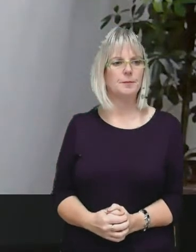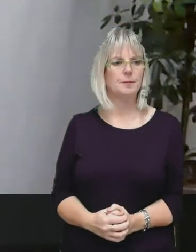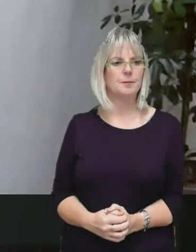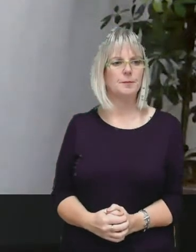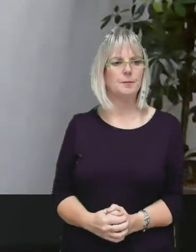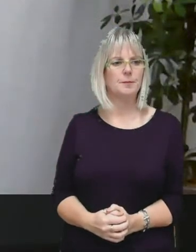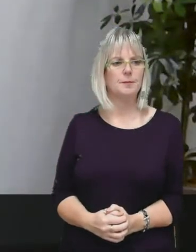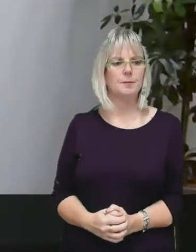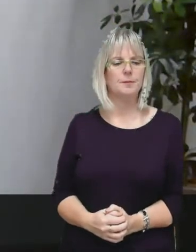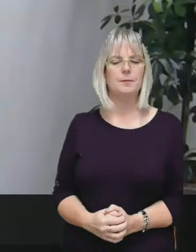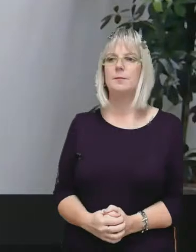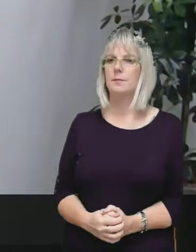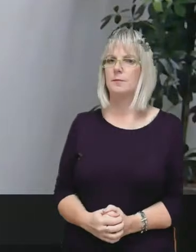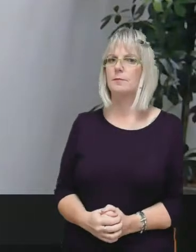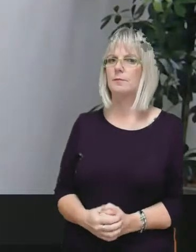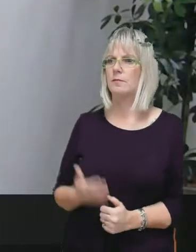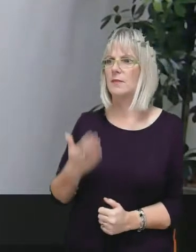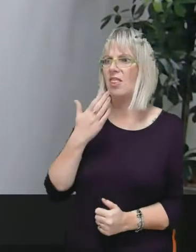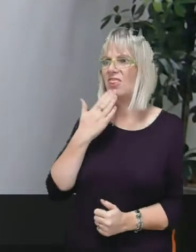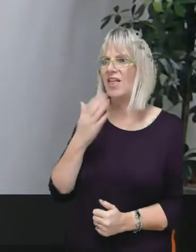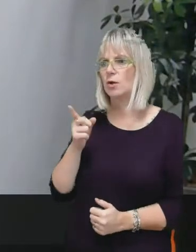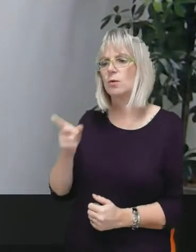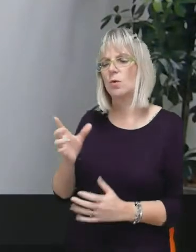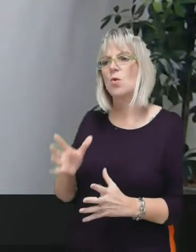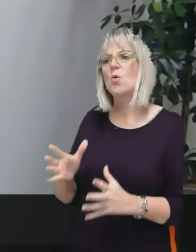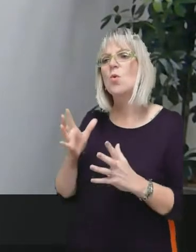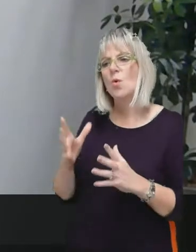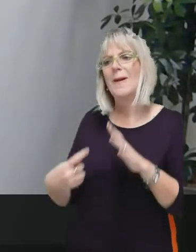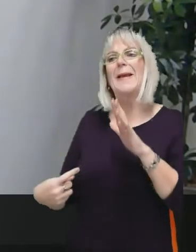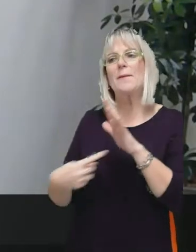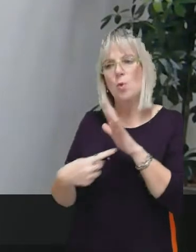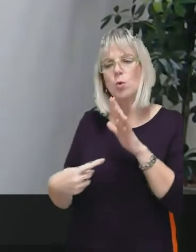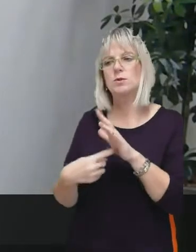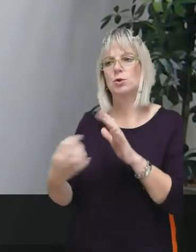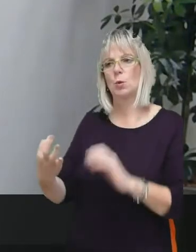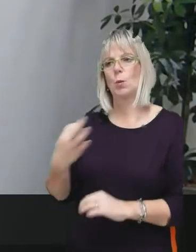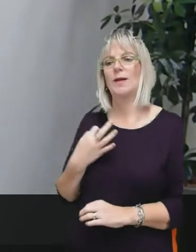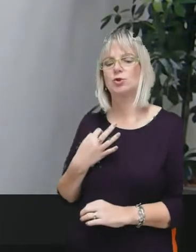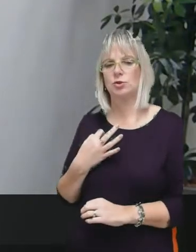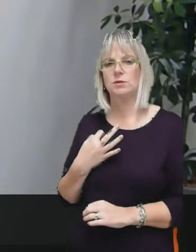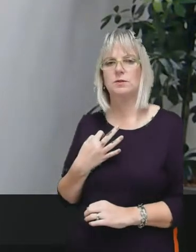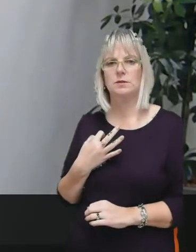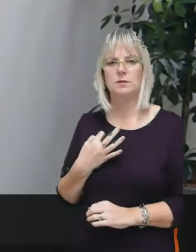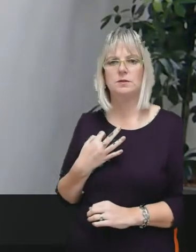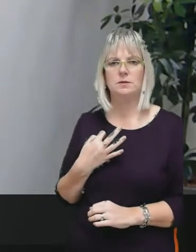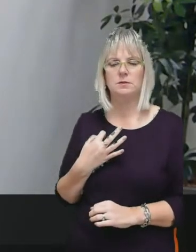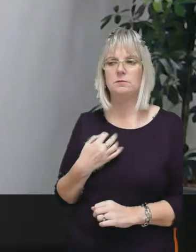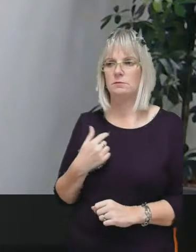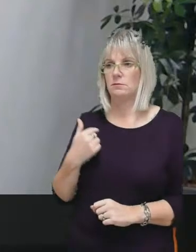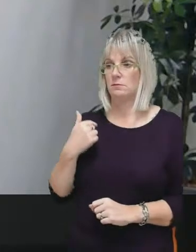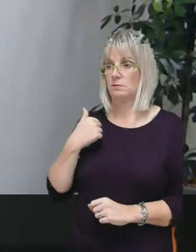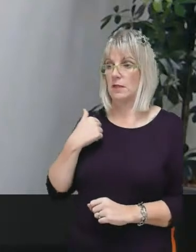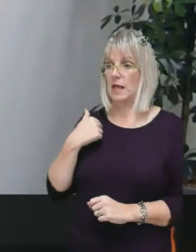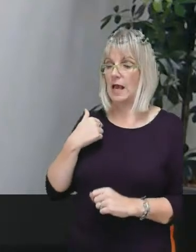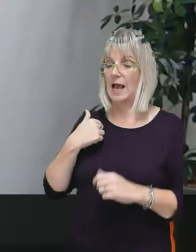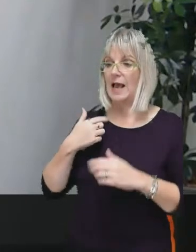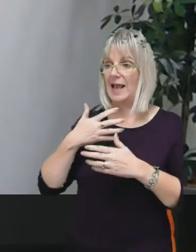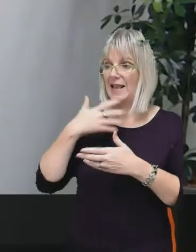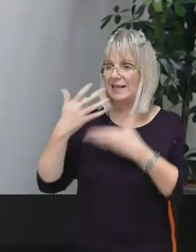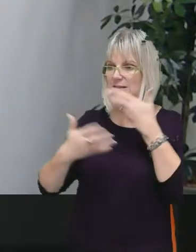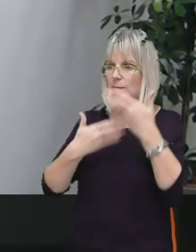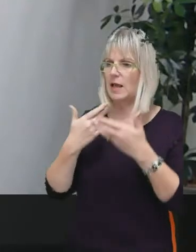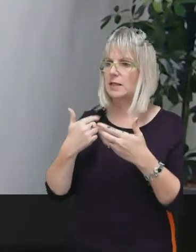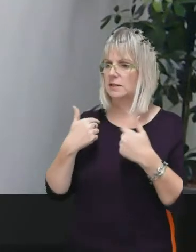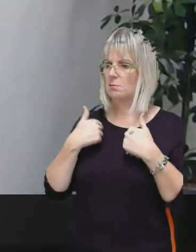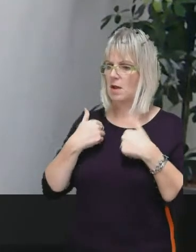Thanks, Priscilla, for this really important question. So I explained in my opening speech that my